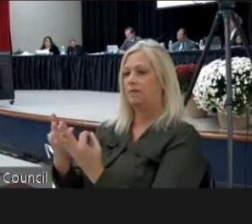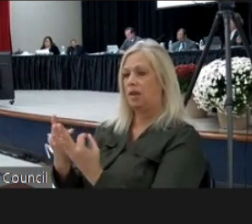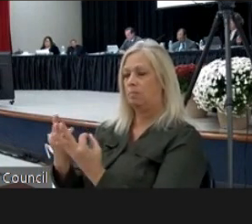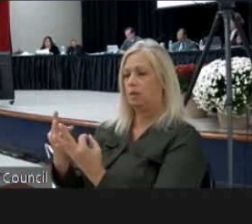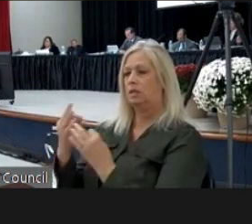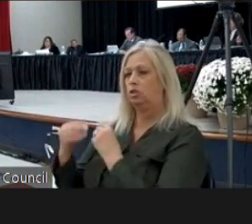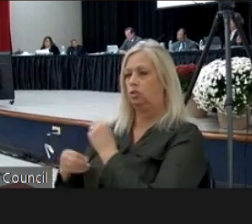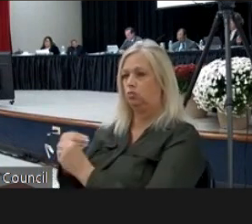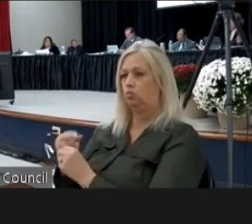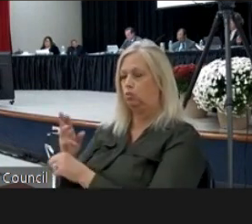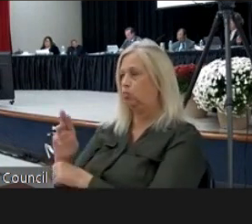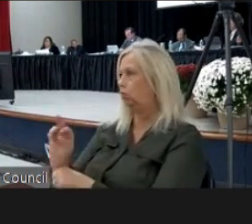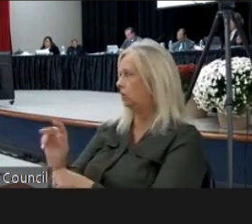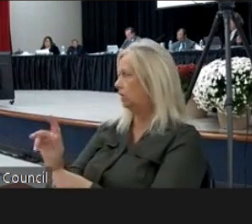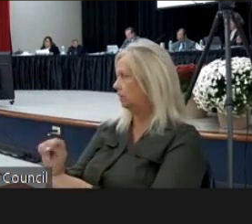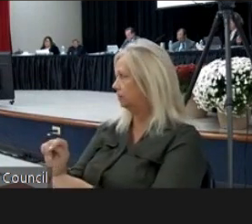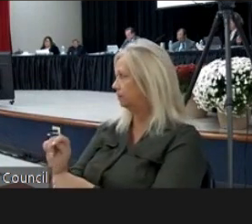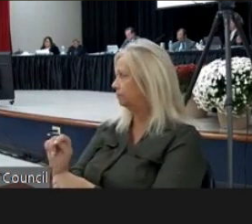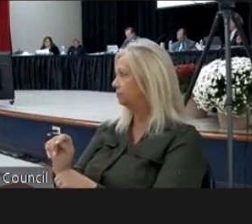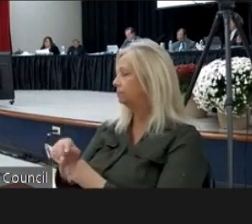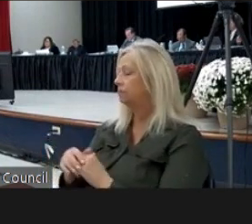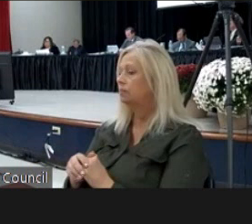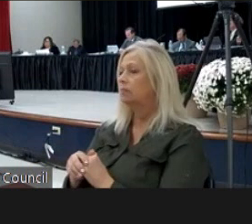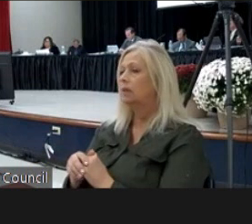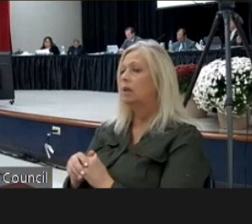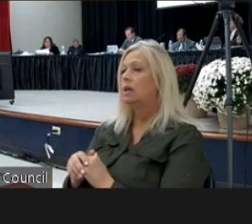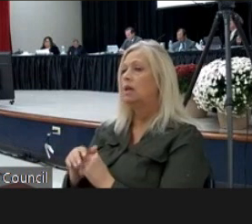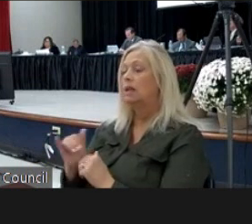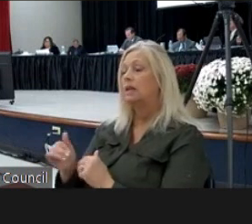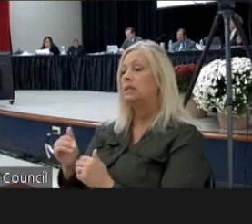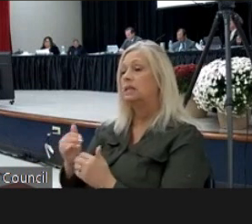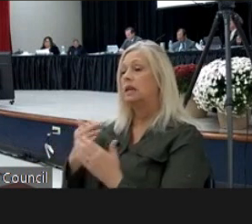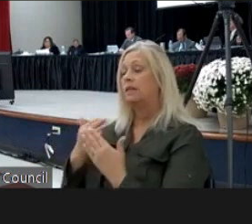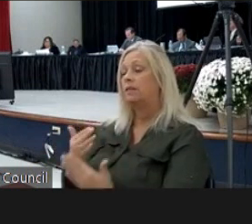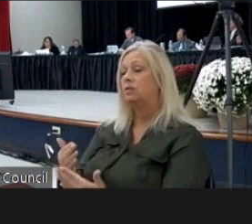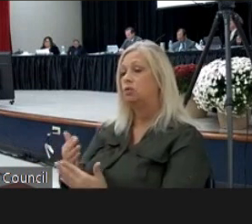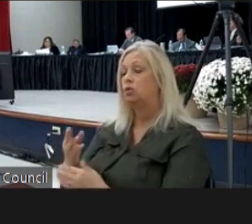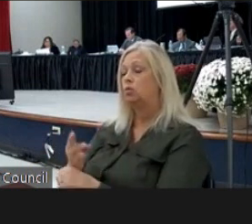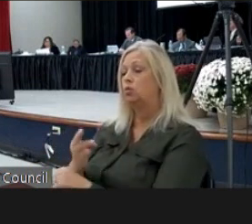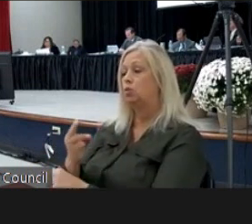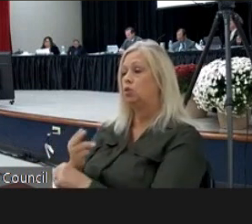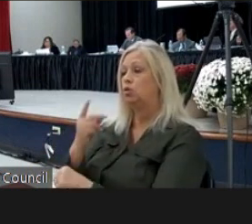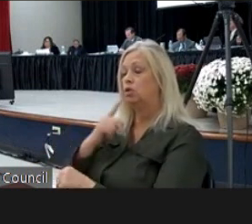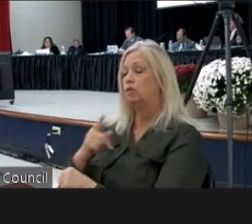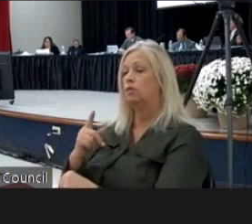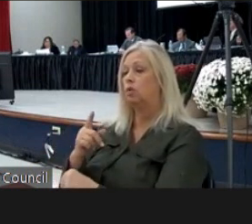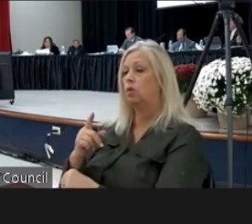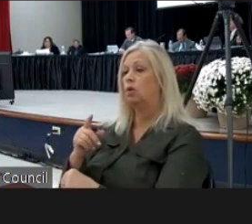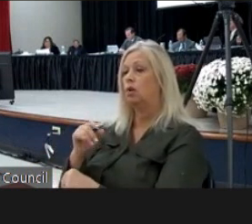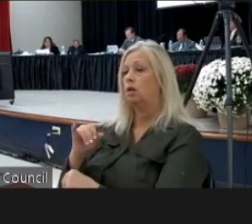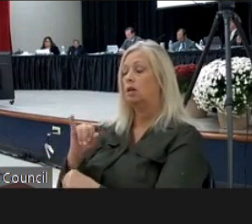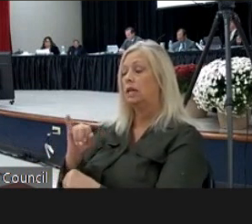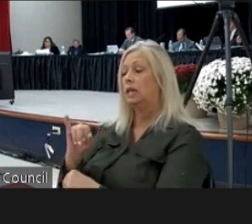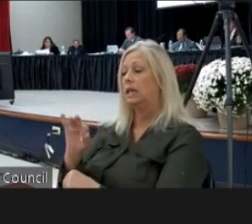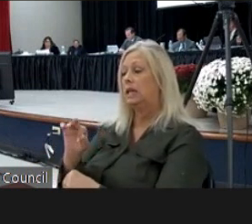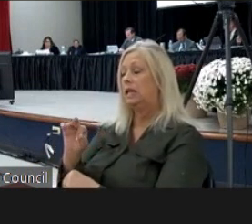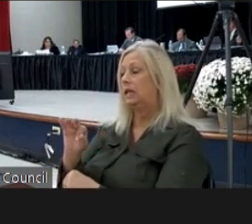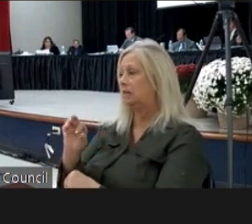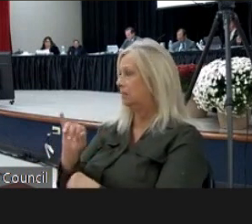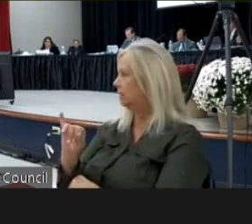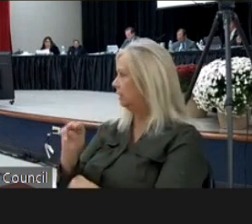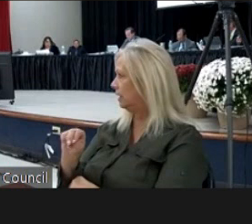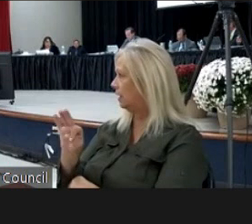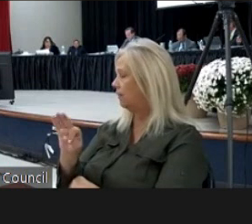And then allows better efficient use of the existing infrastructure. The infrastructure is already there. We're adding